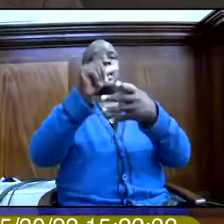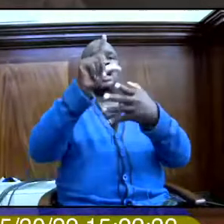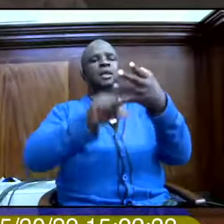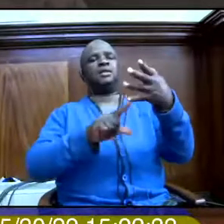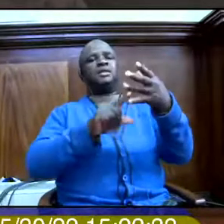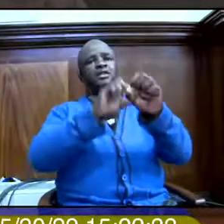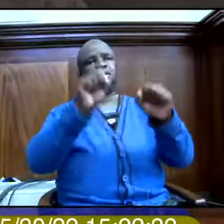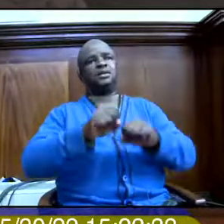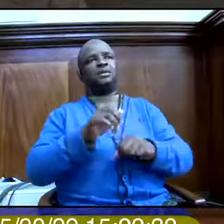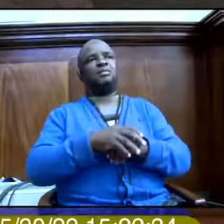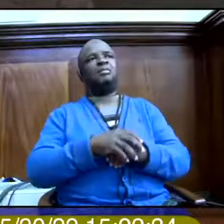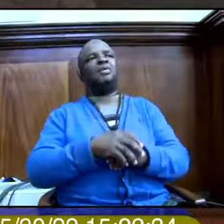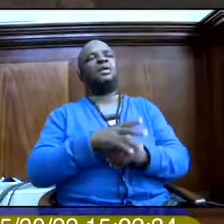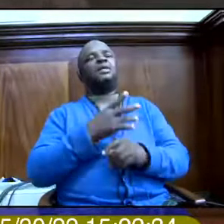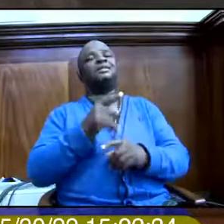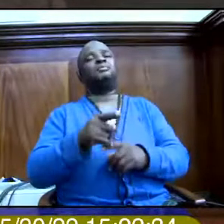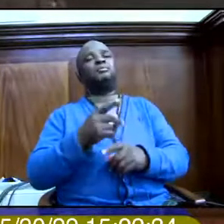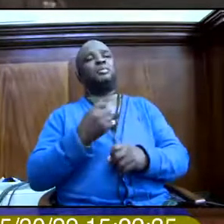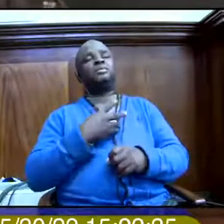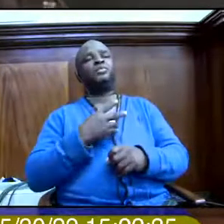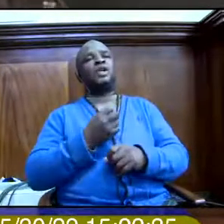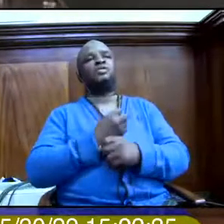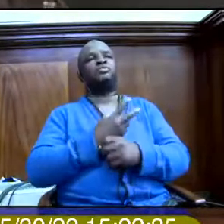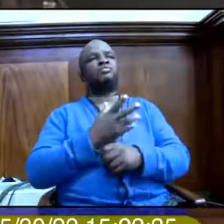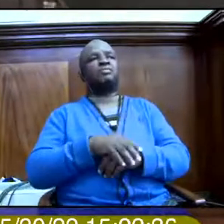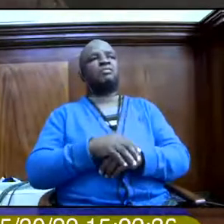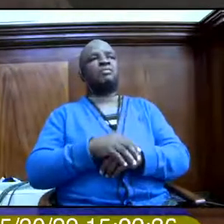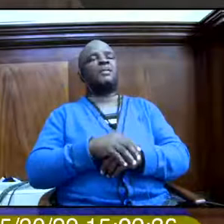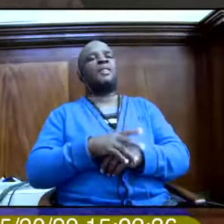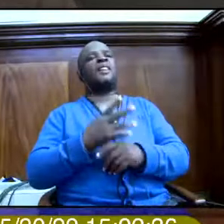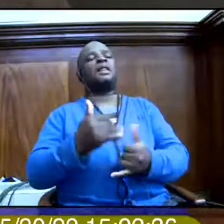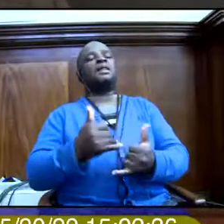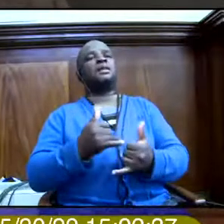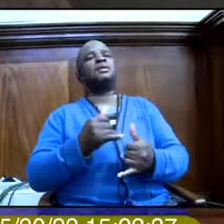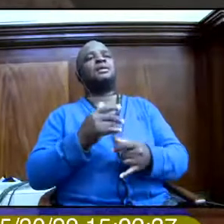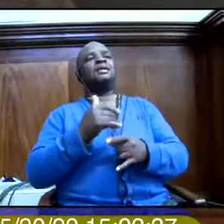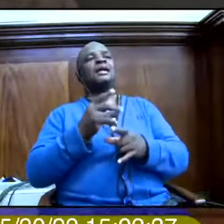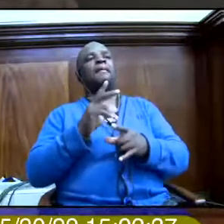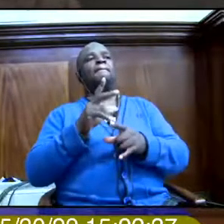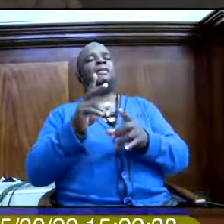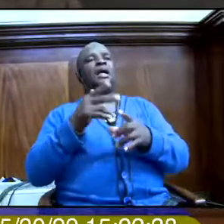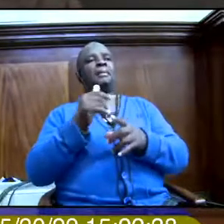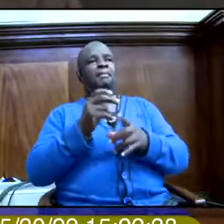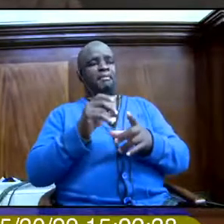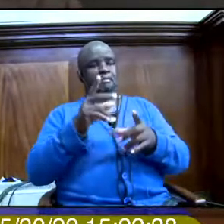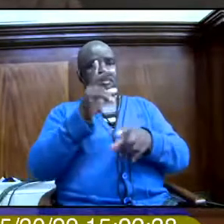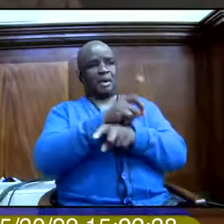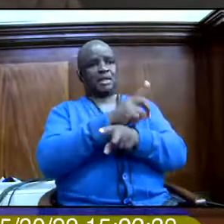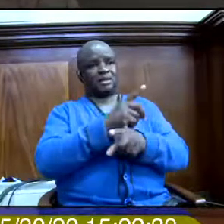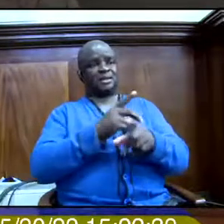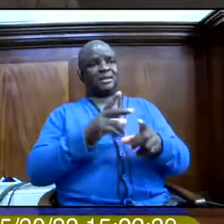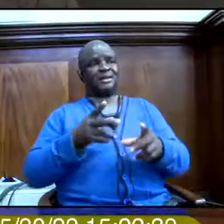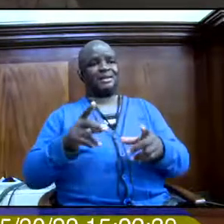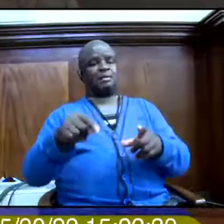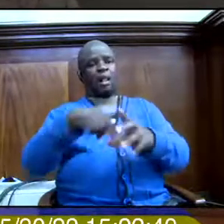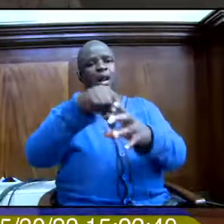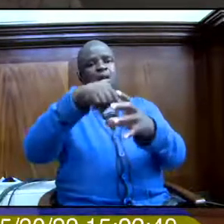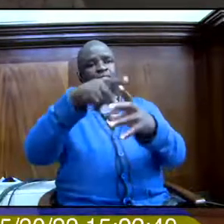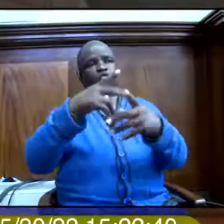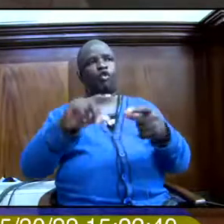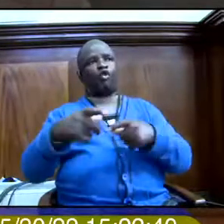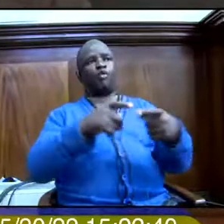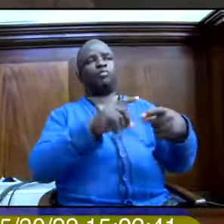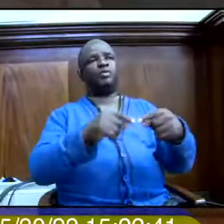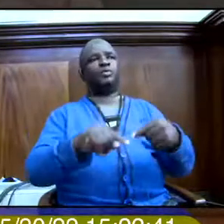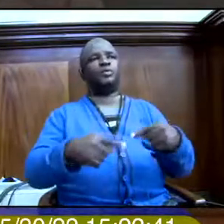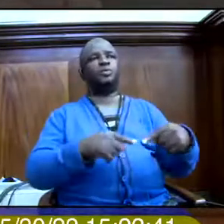system this is hardly surprising internal functional squabbles are inevitably based on